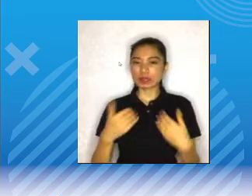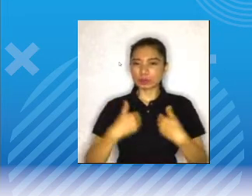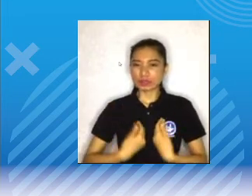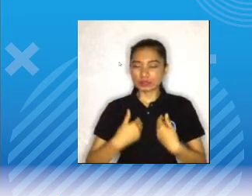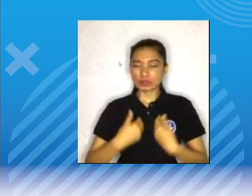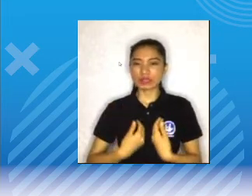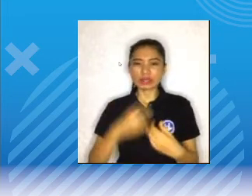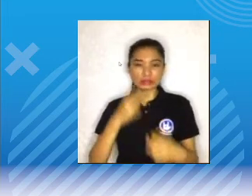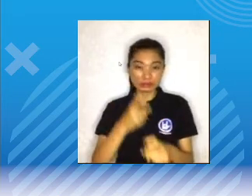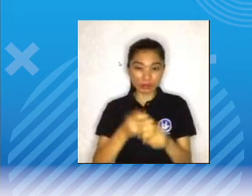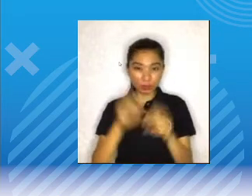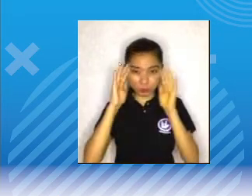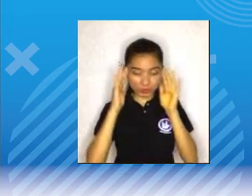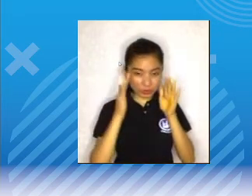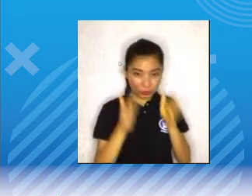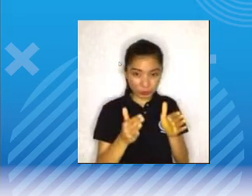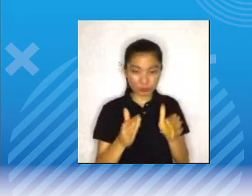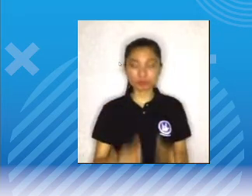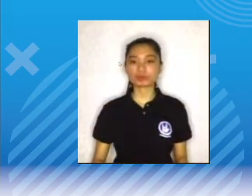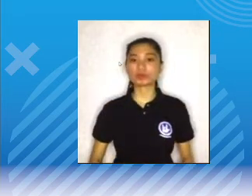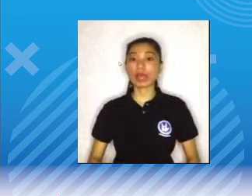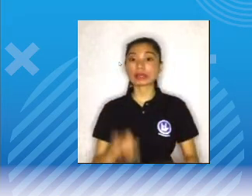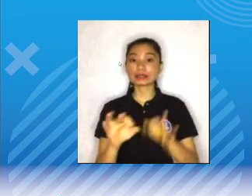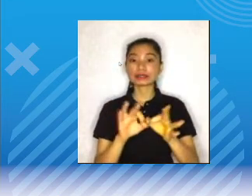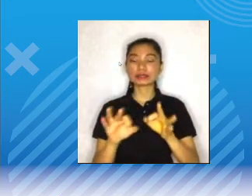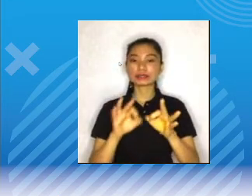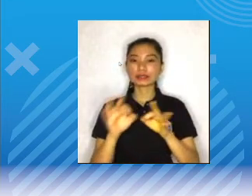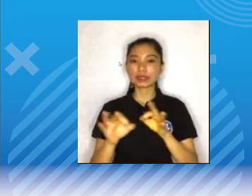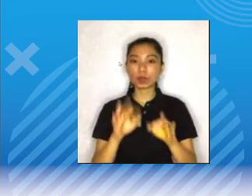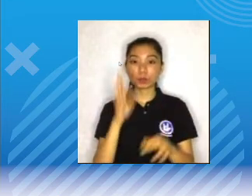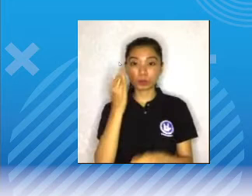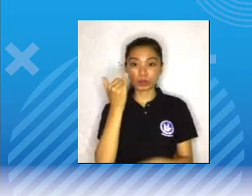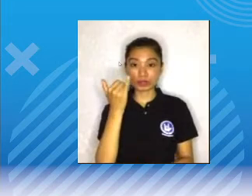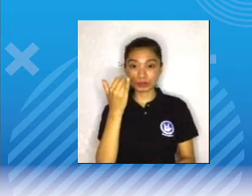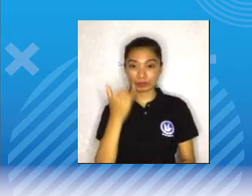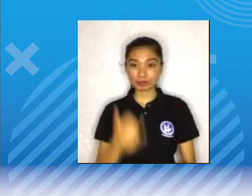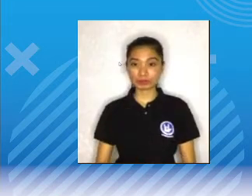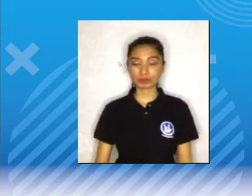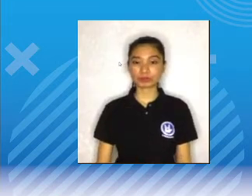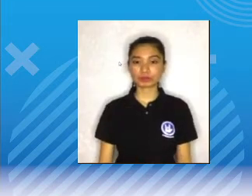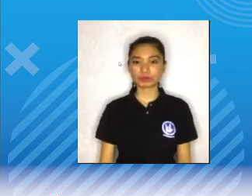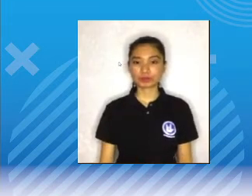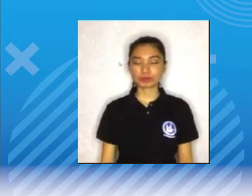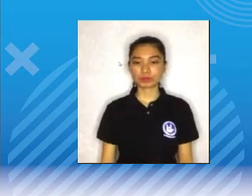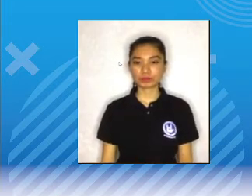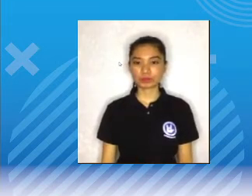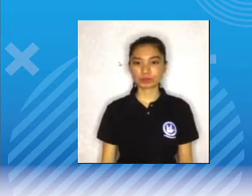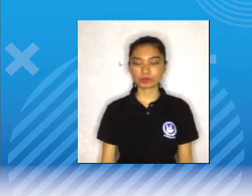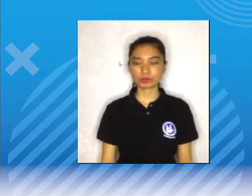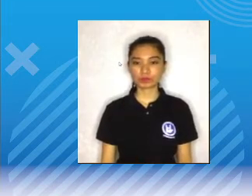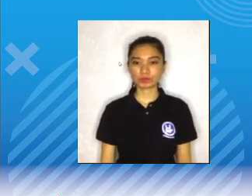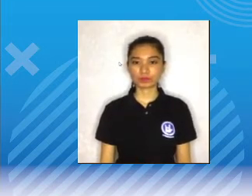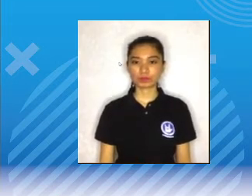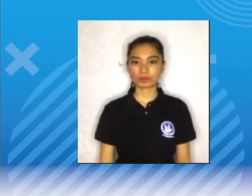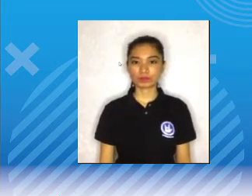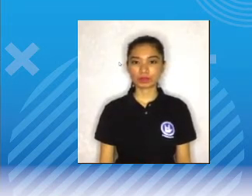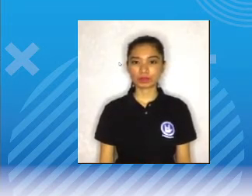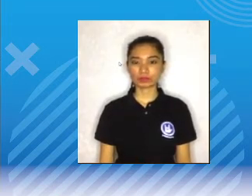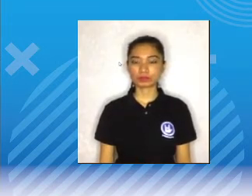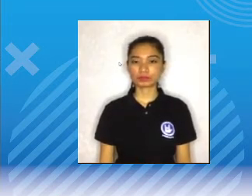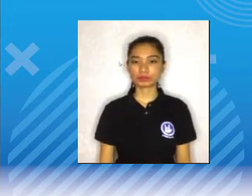explain kung bakit. Okay. So there's this thing called the cognitive load or the